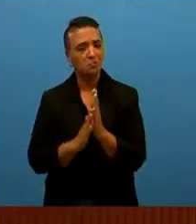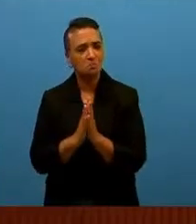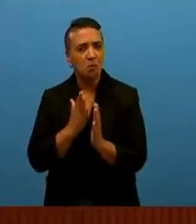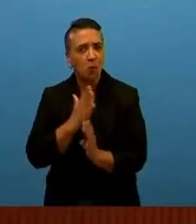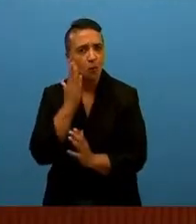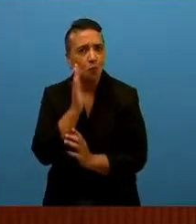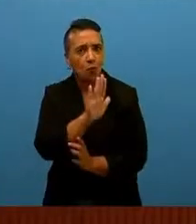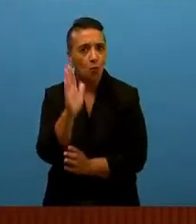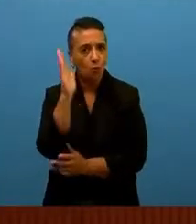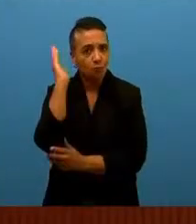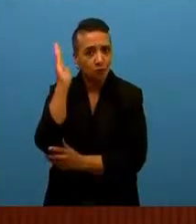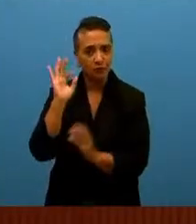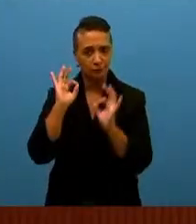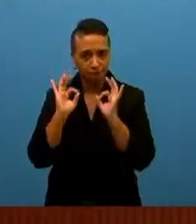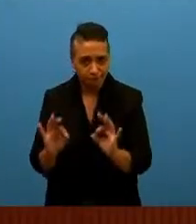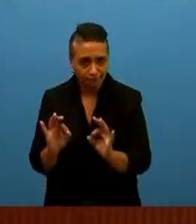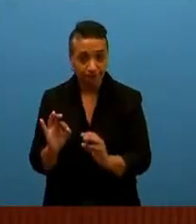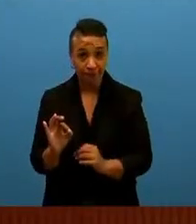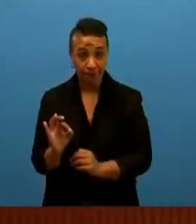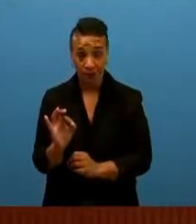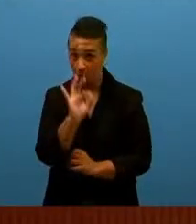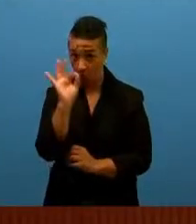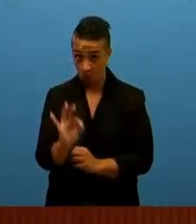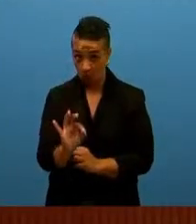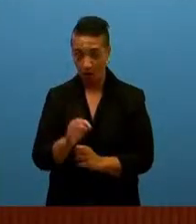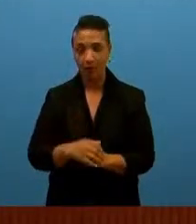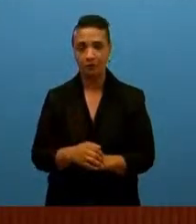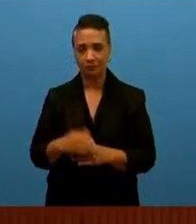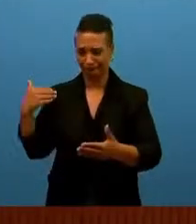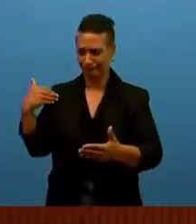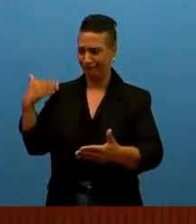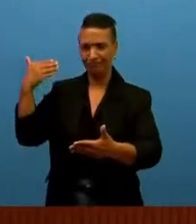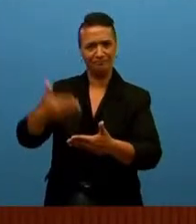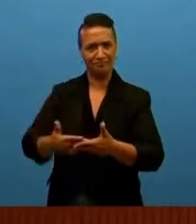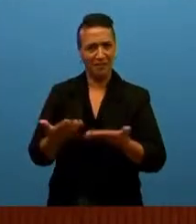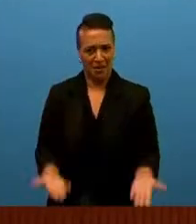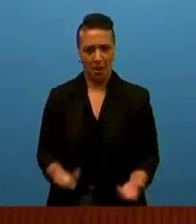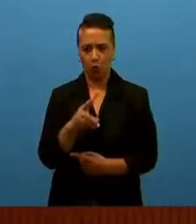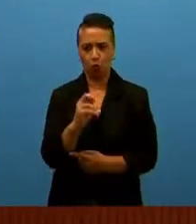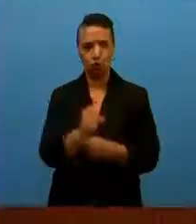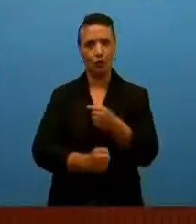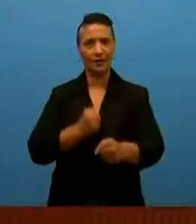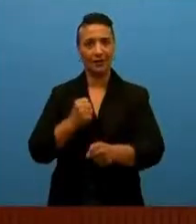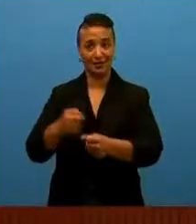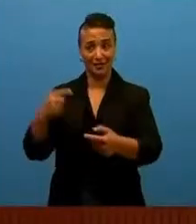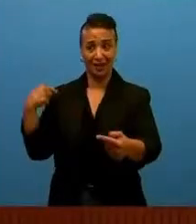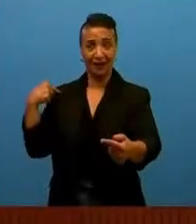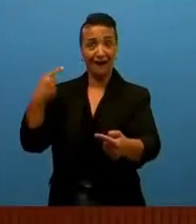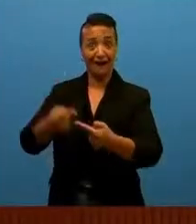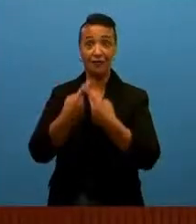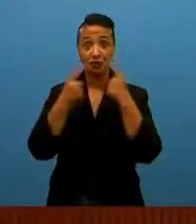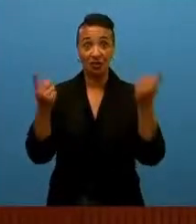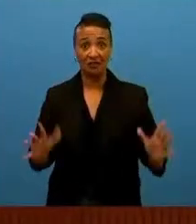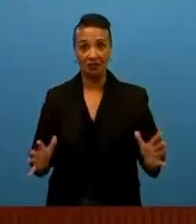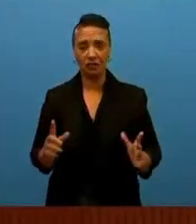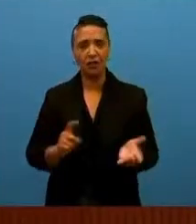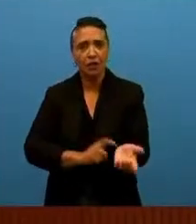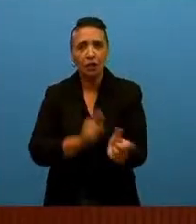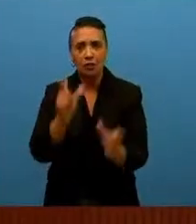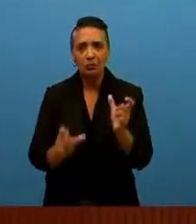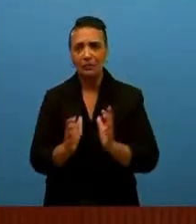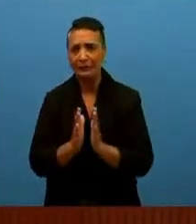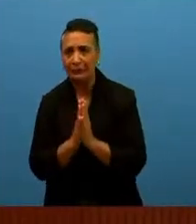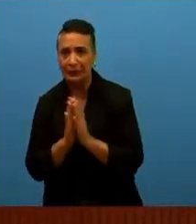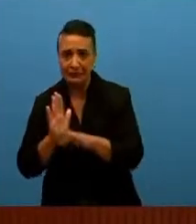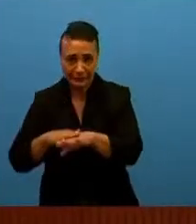your interventions, because 20 years after the Declaration, Indigenous peoples should not still be asking to enter the